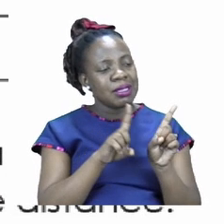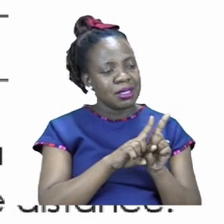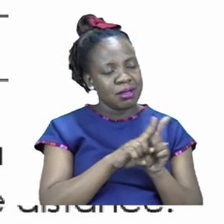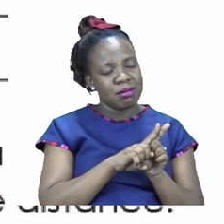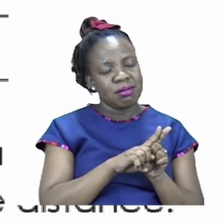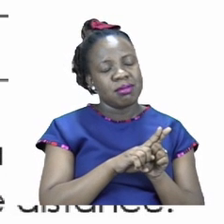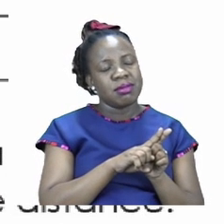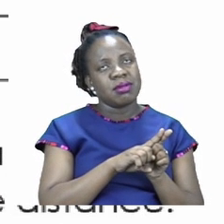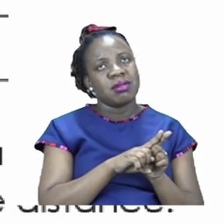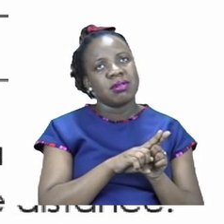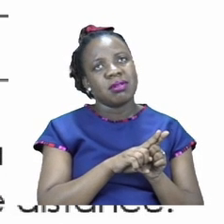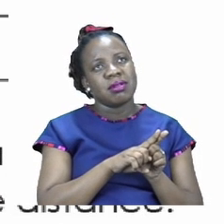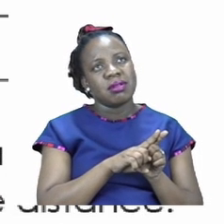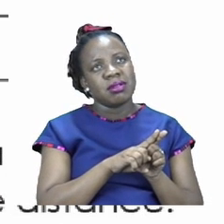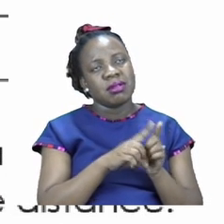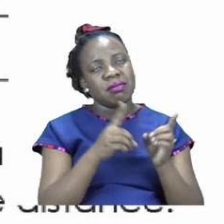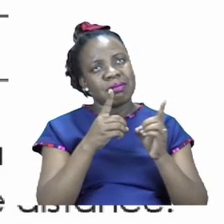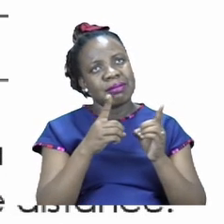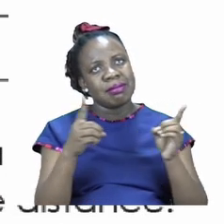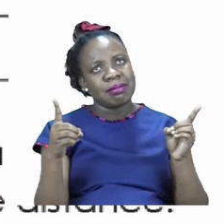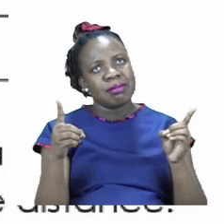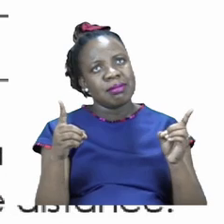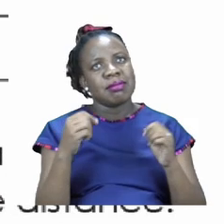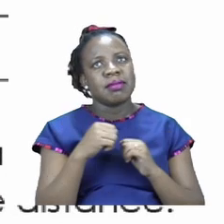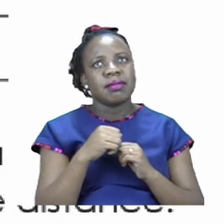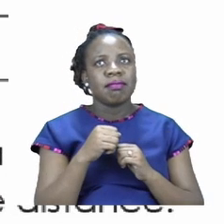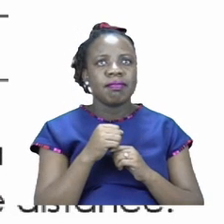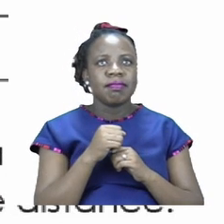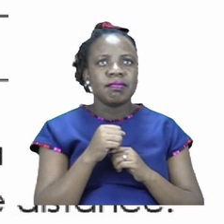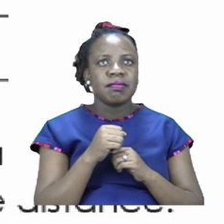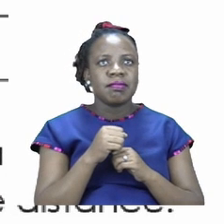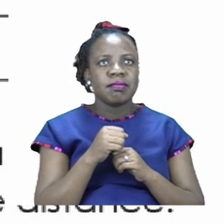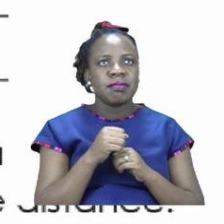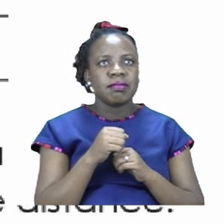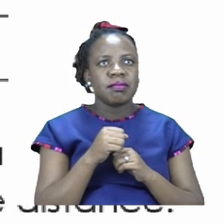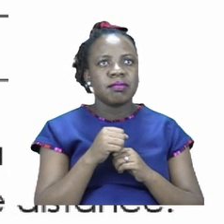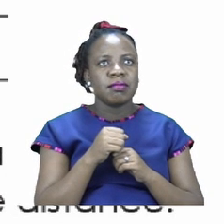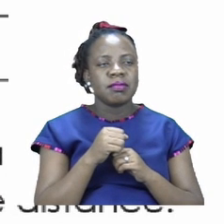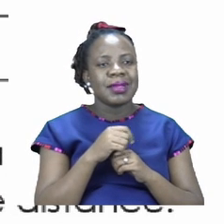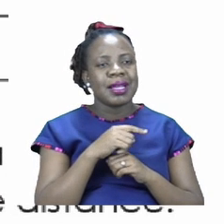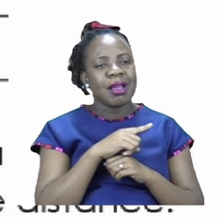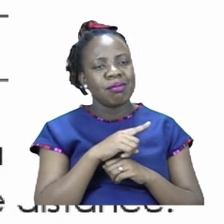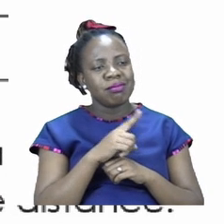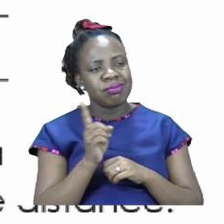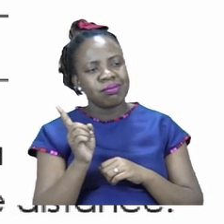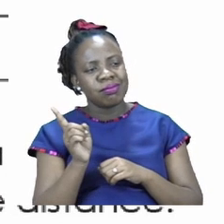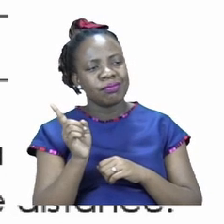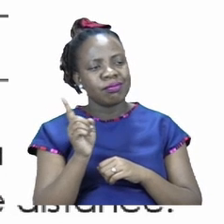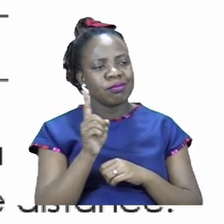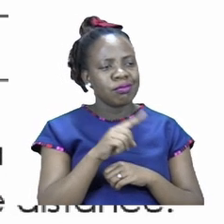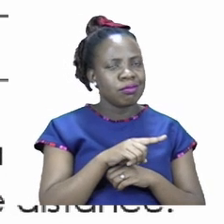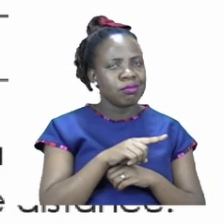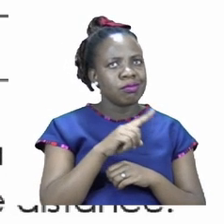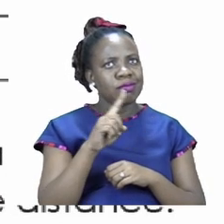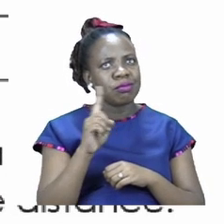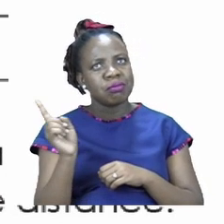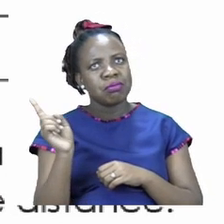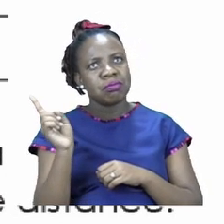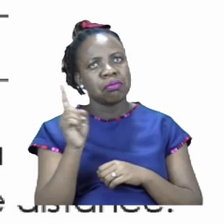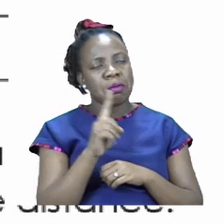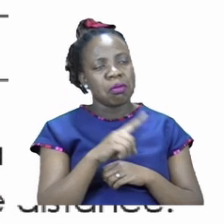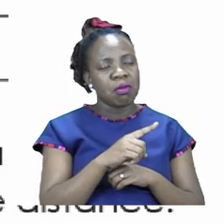back and forth for 4 days. How many kilometers has